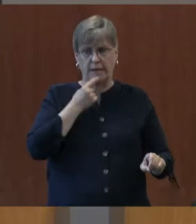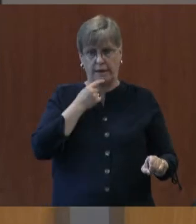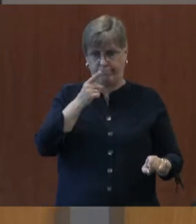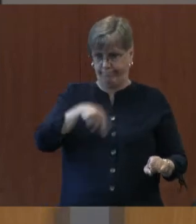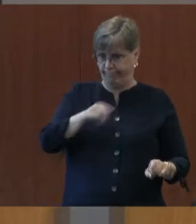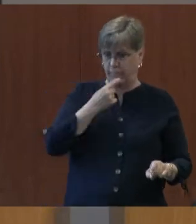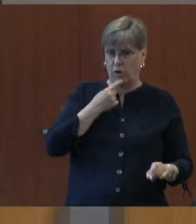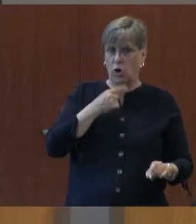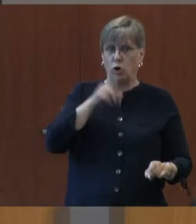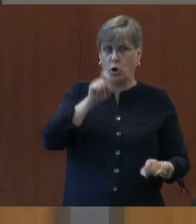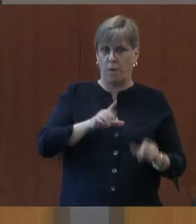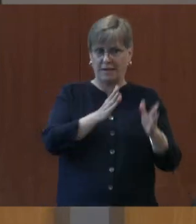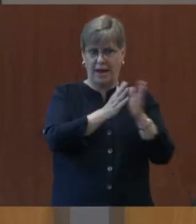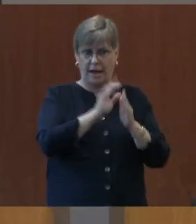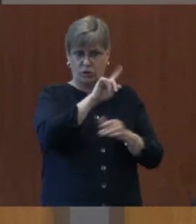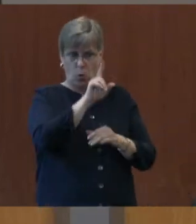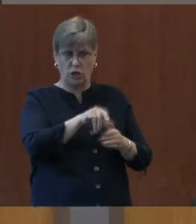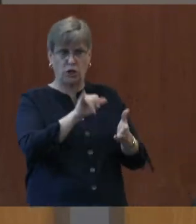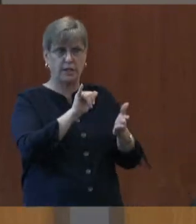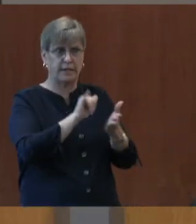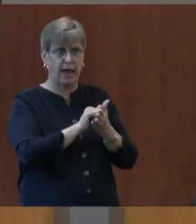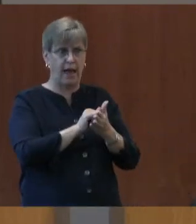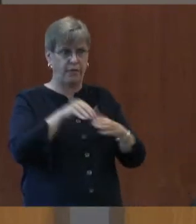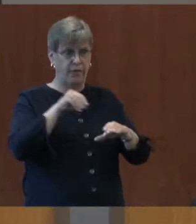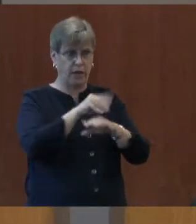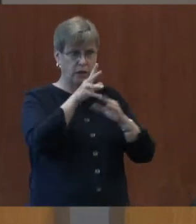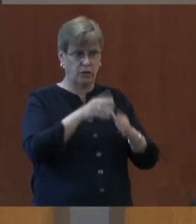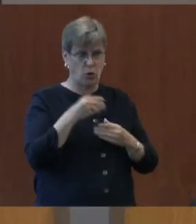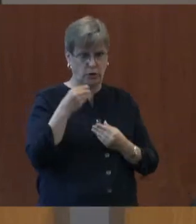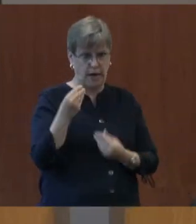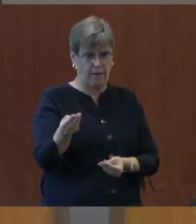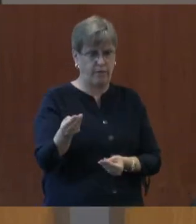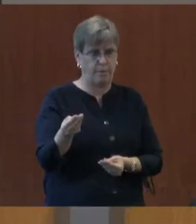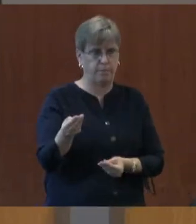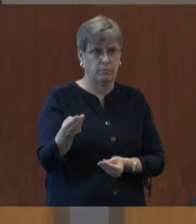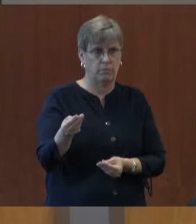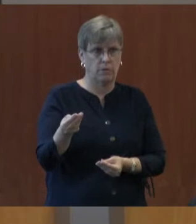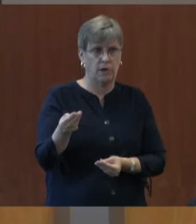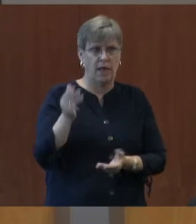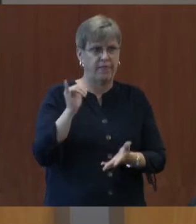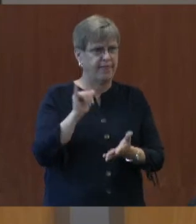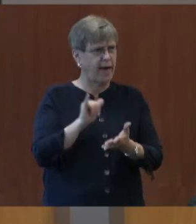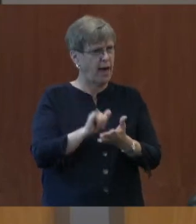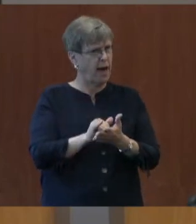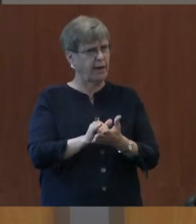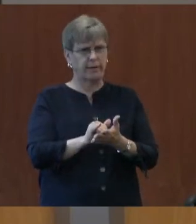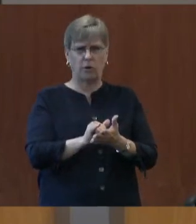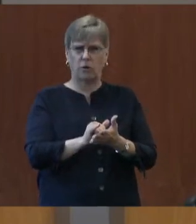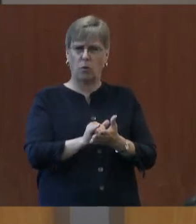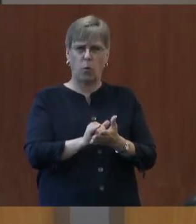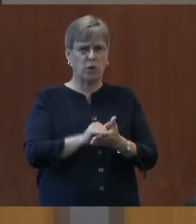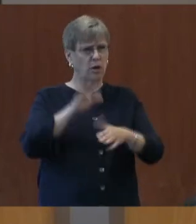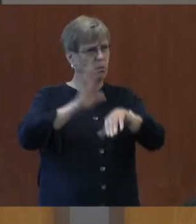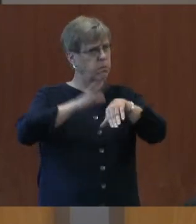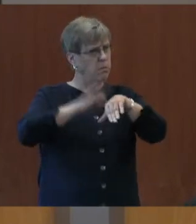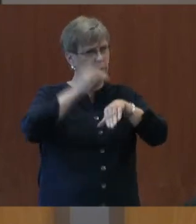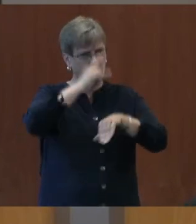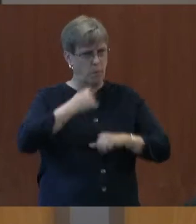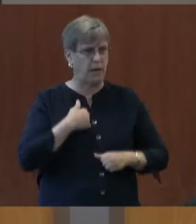to answer or ask questions that the consultant gave them. That was a huge red flag to